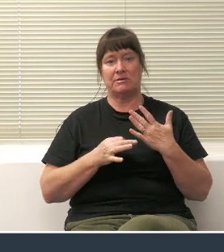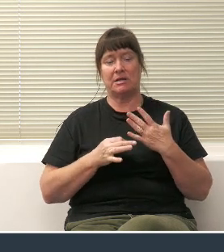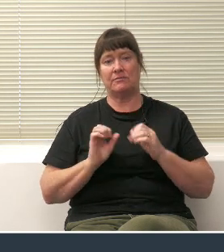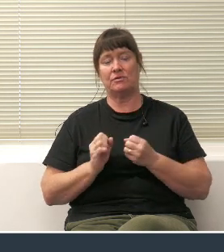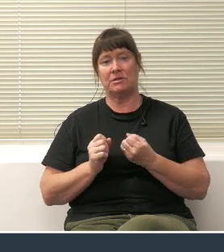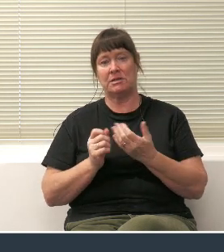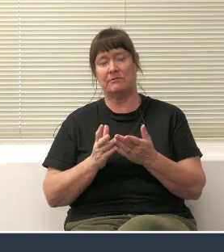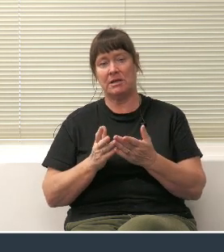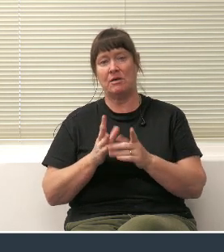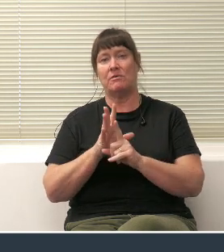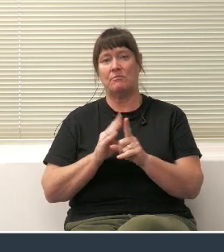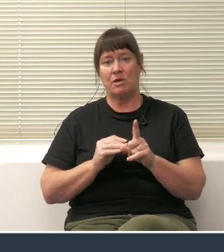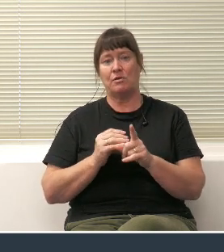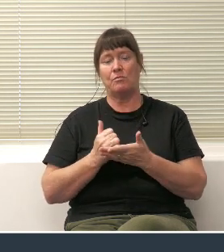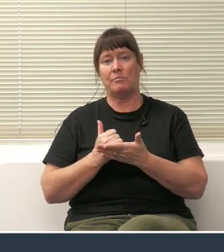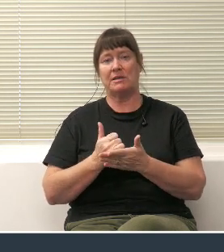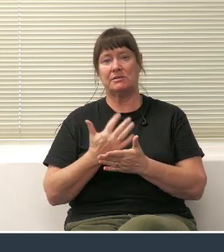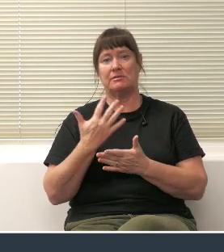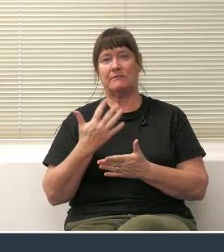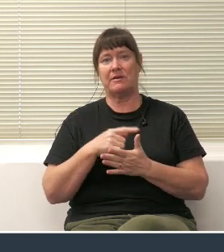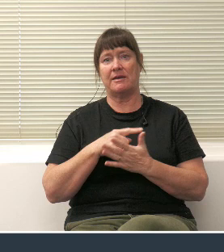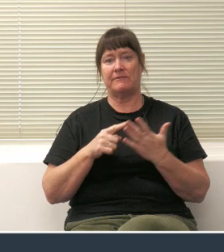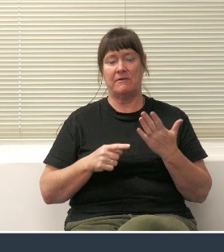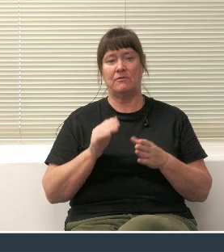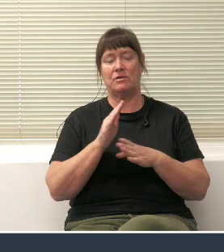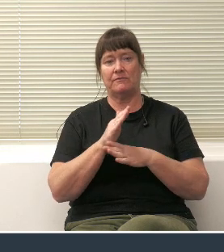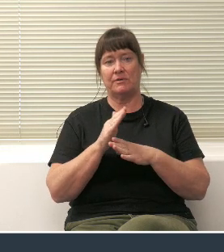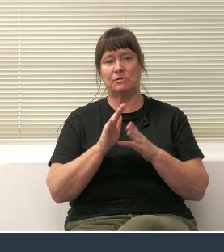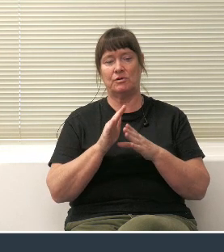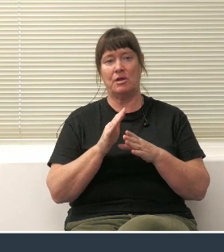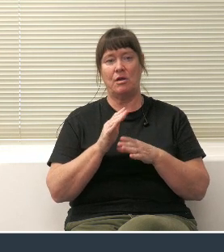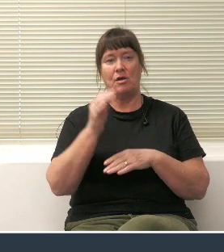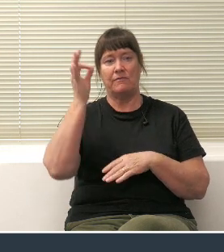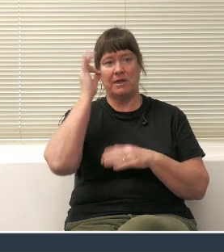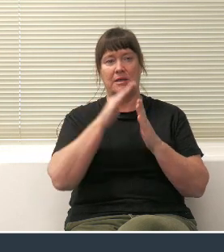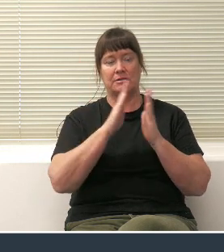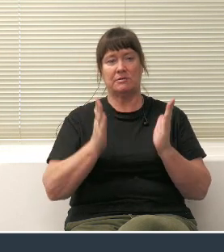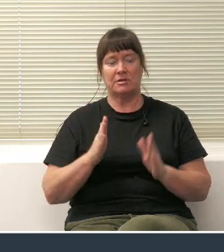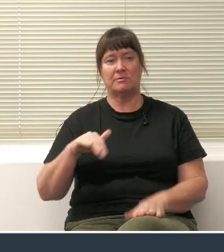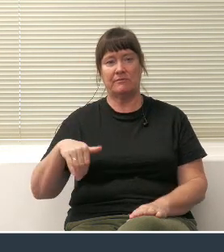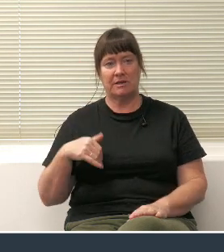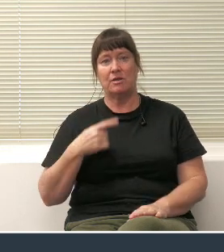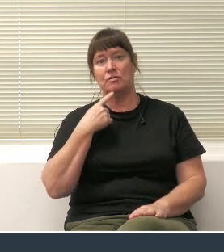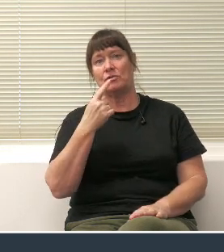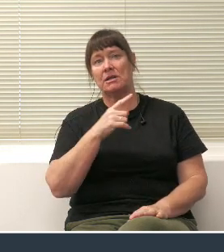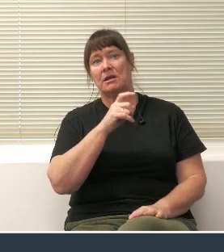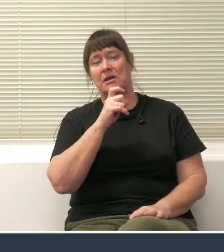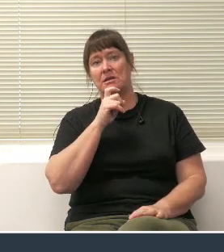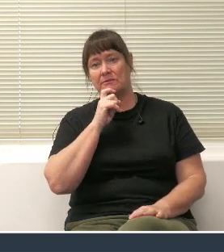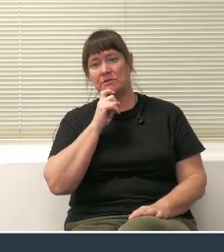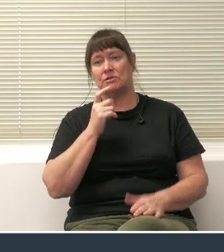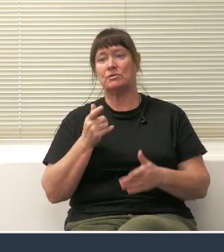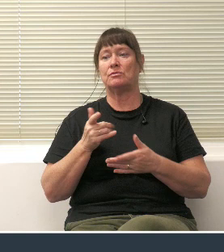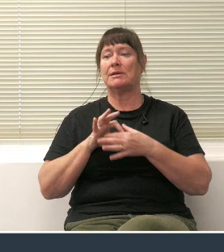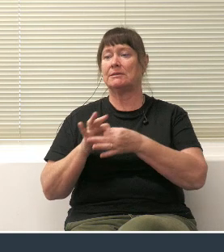the 5 strategic priorities for the future of council's housing portfolio. Direct officers to engage with tenants, community members